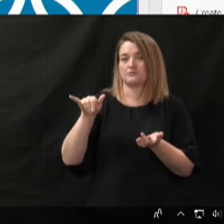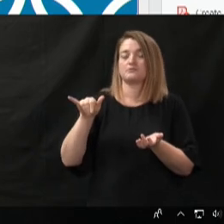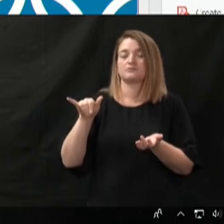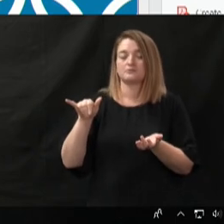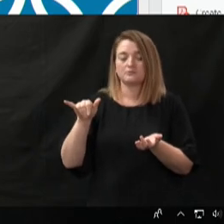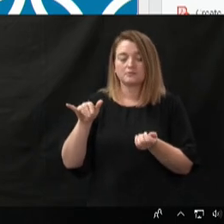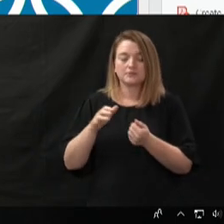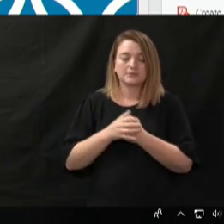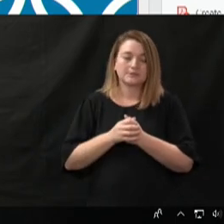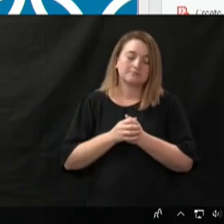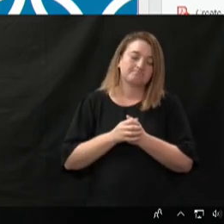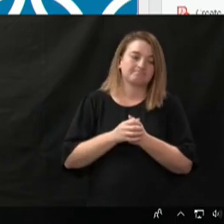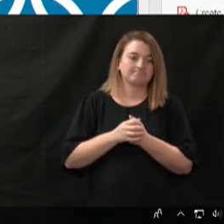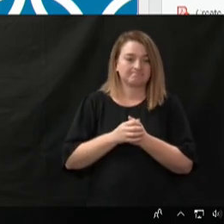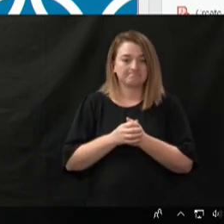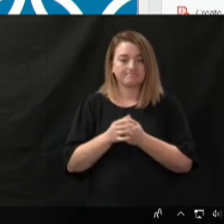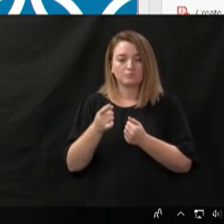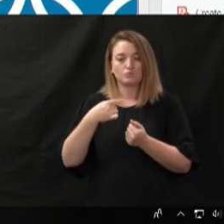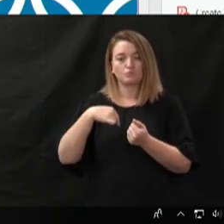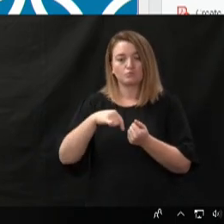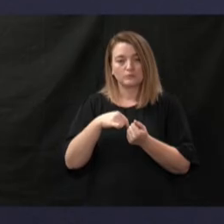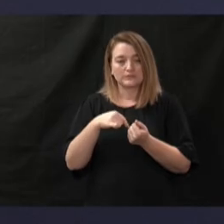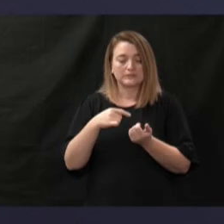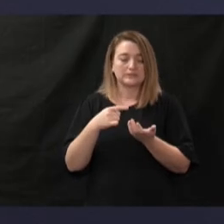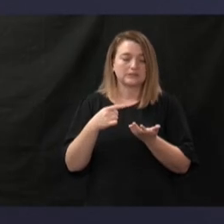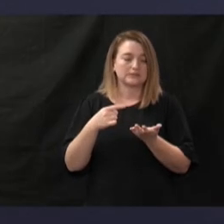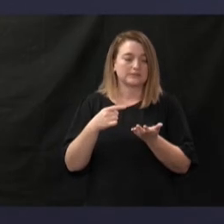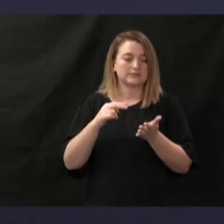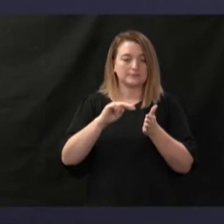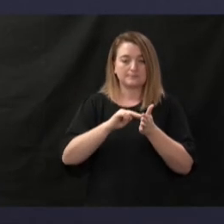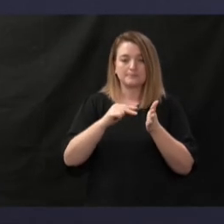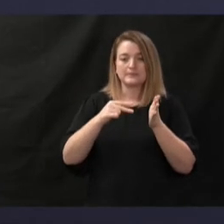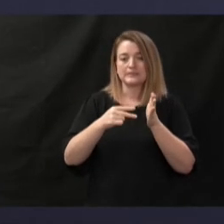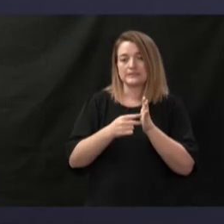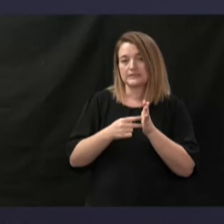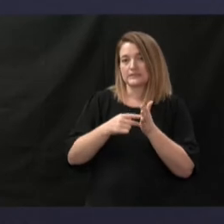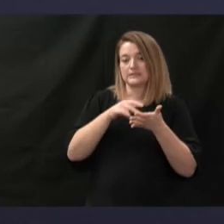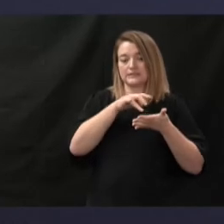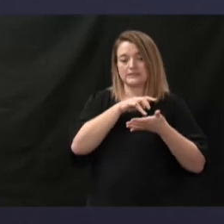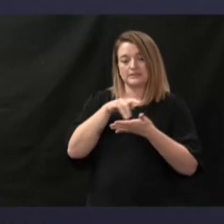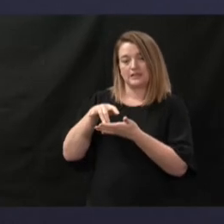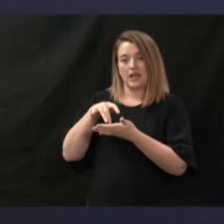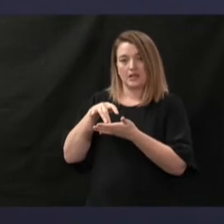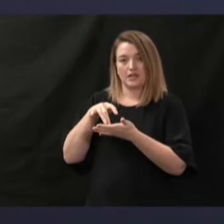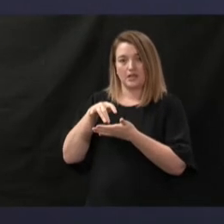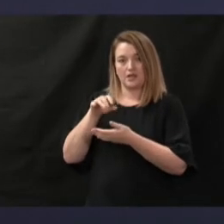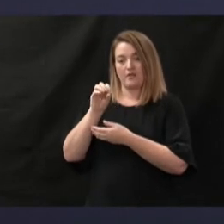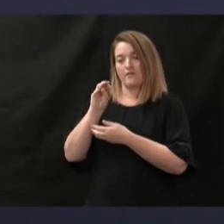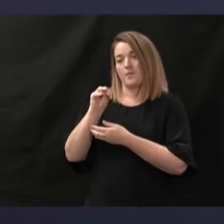we're talking about the study of morphemes.